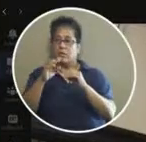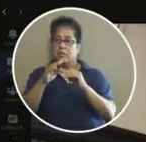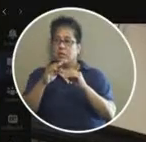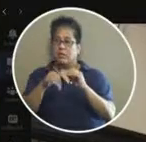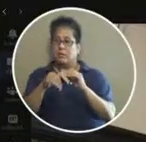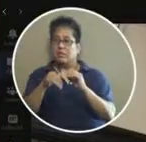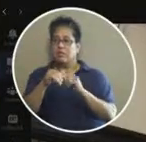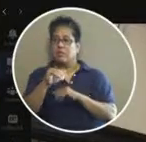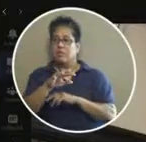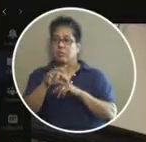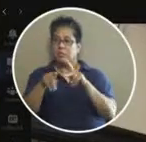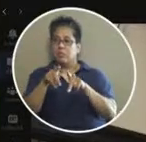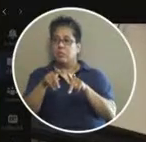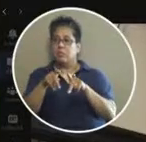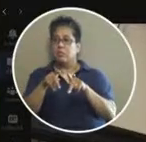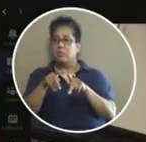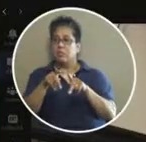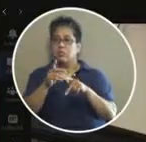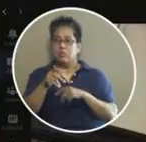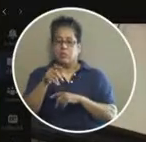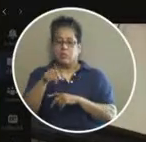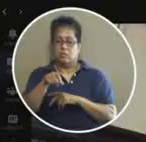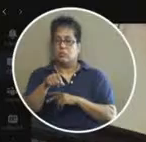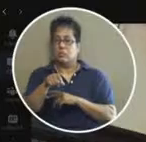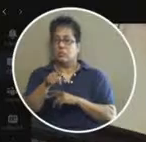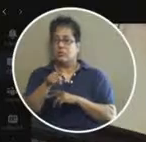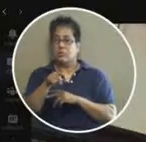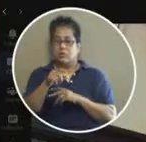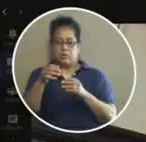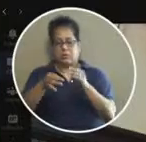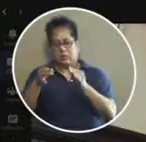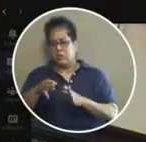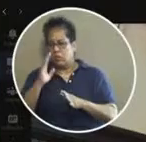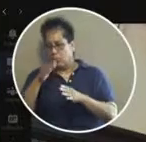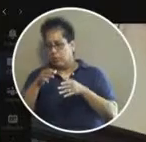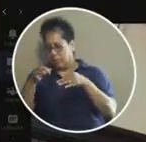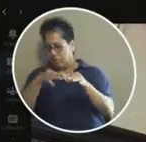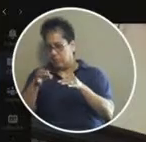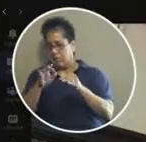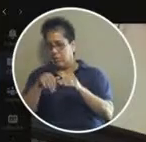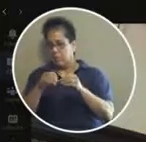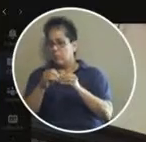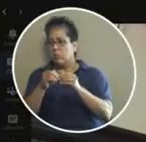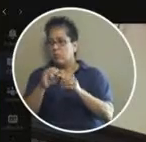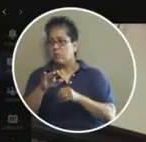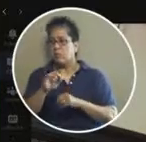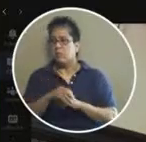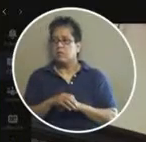people, it's local oversight on that, and the judge may want to talk about that as well.